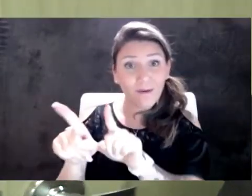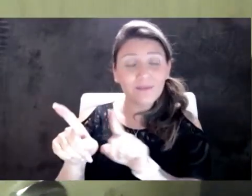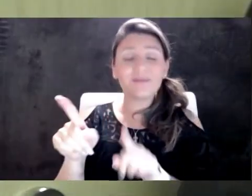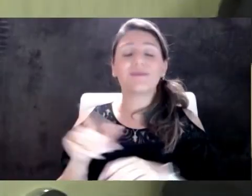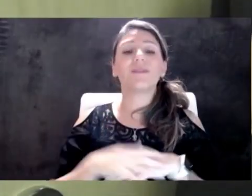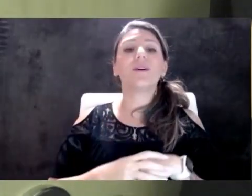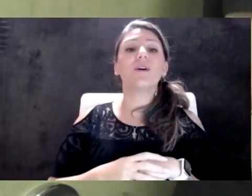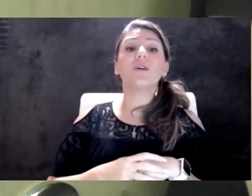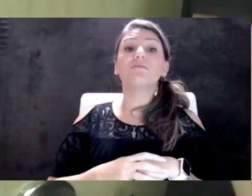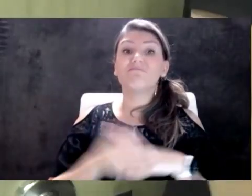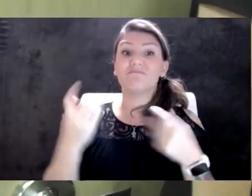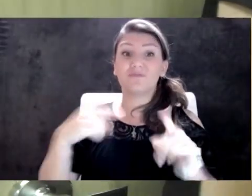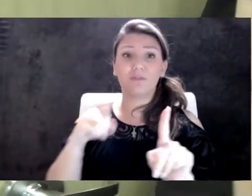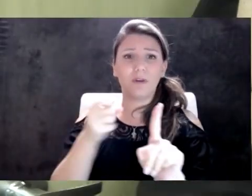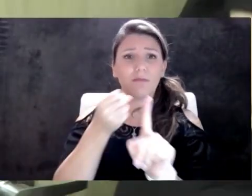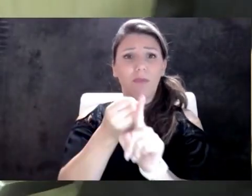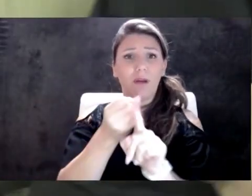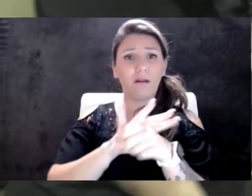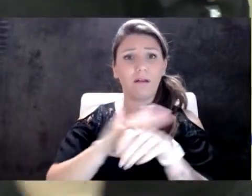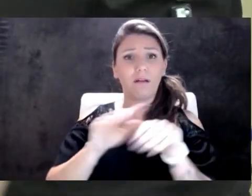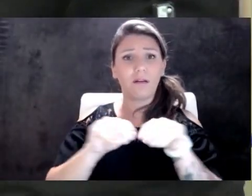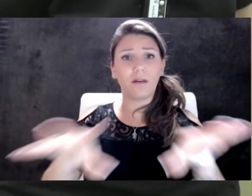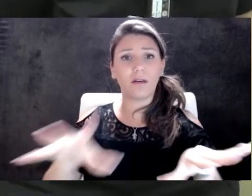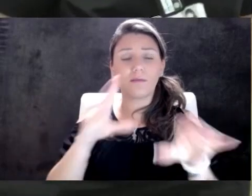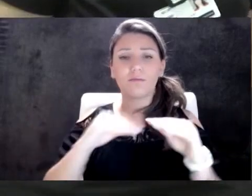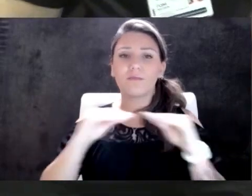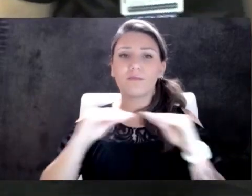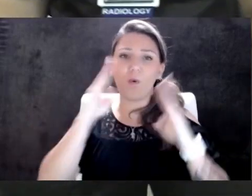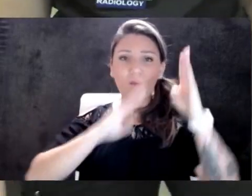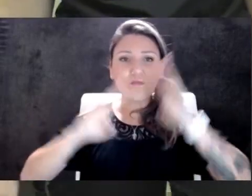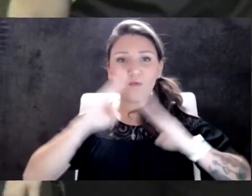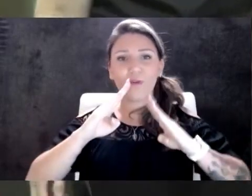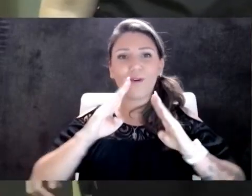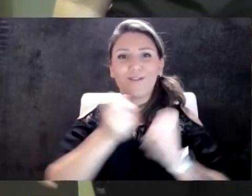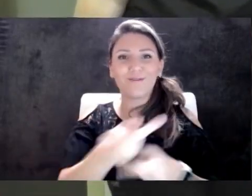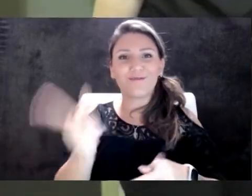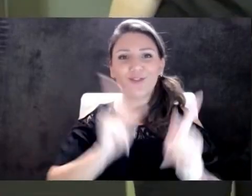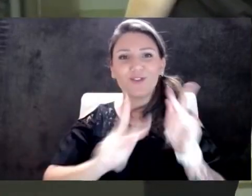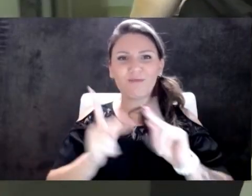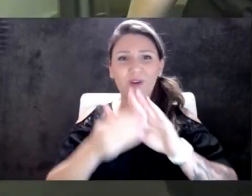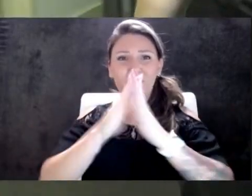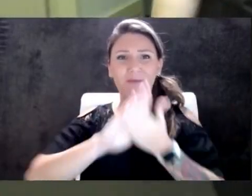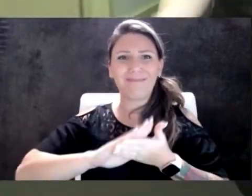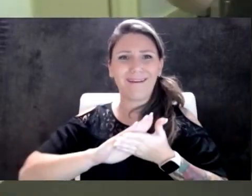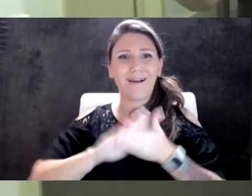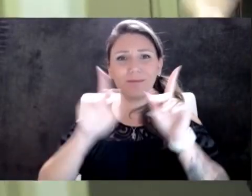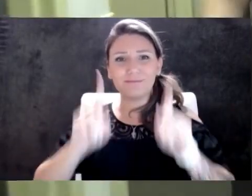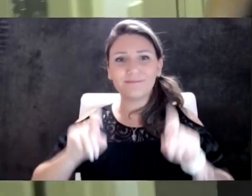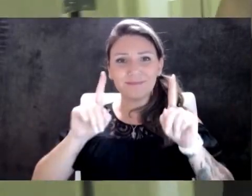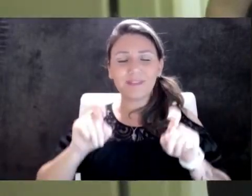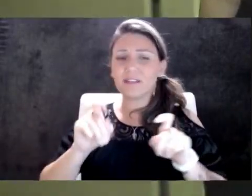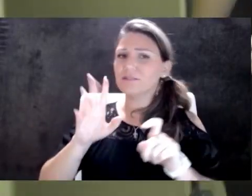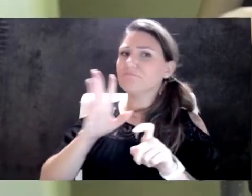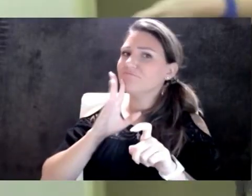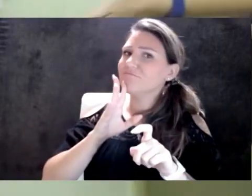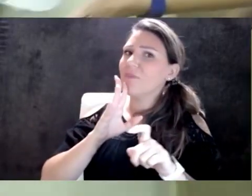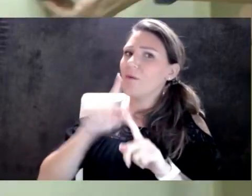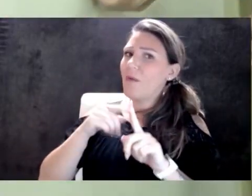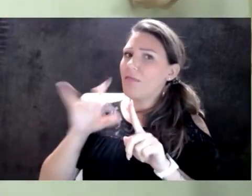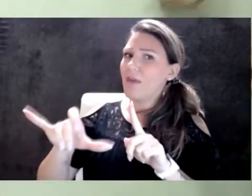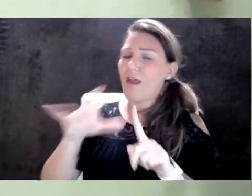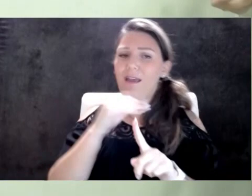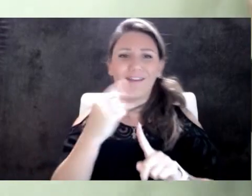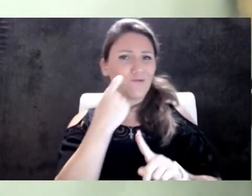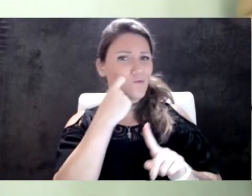more worry and sadly fewer people getting screened. We're going to talk about that along with the latest trials and talk to one woman